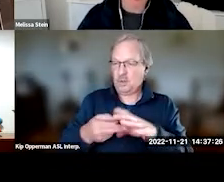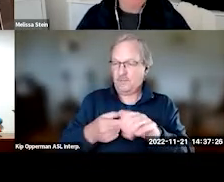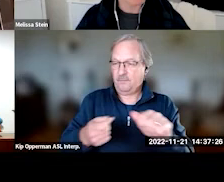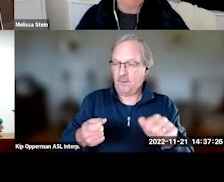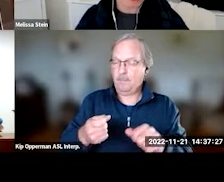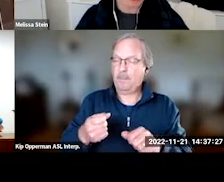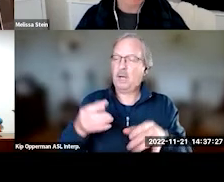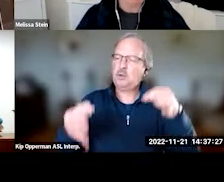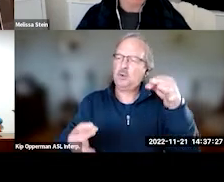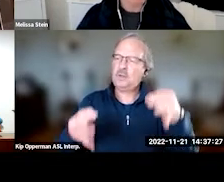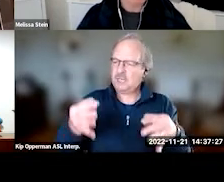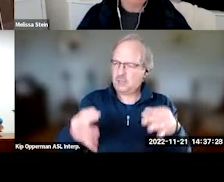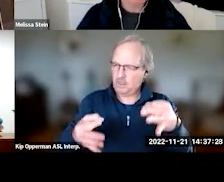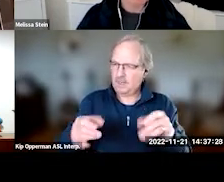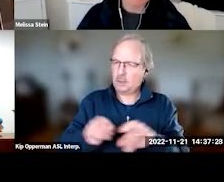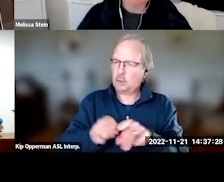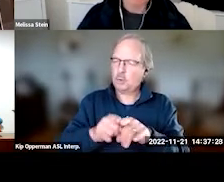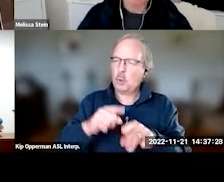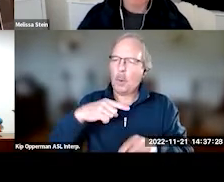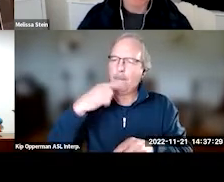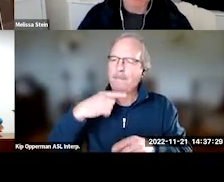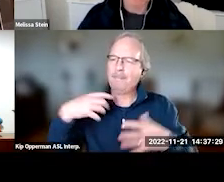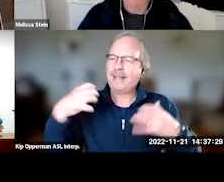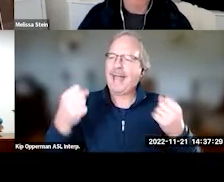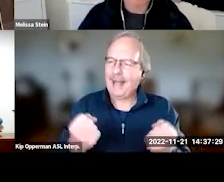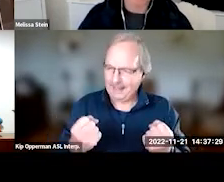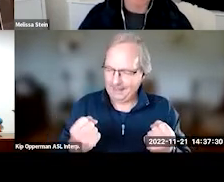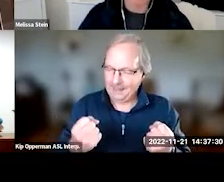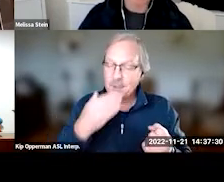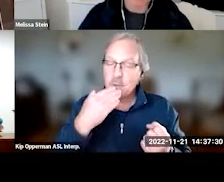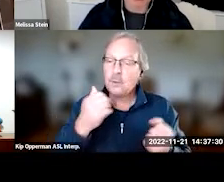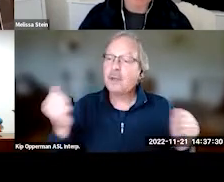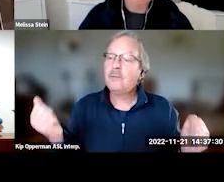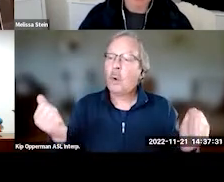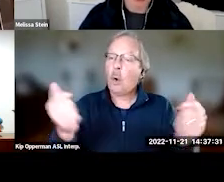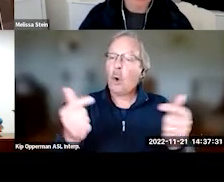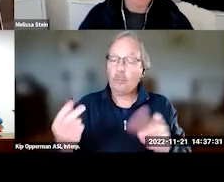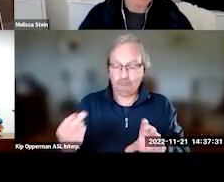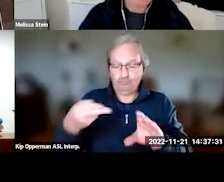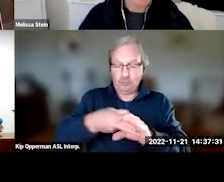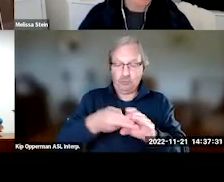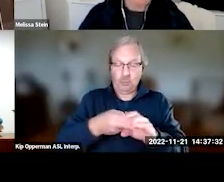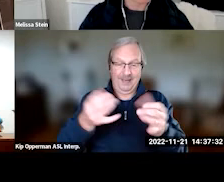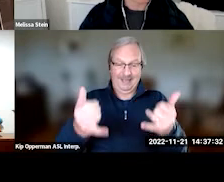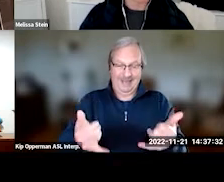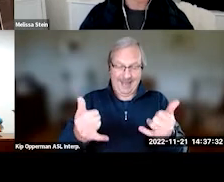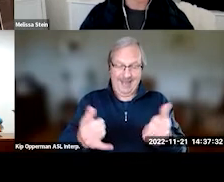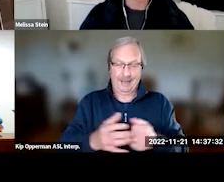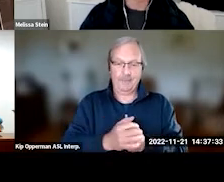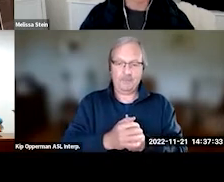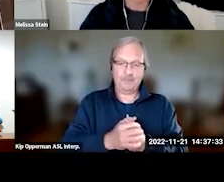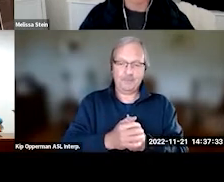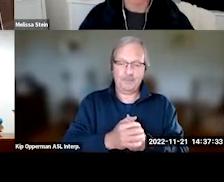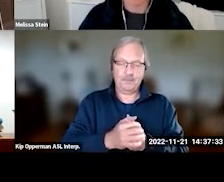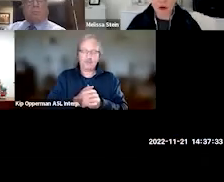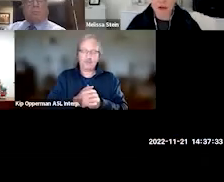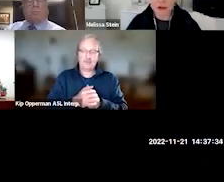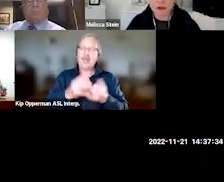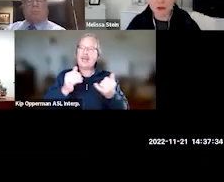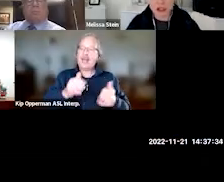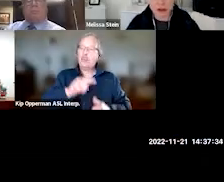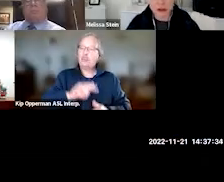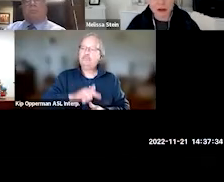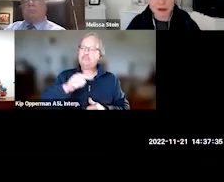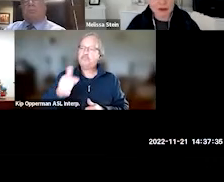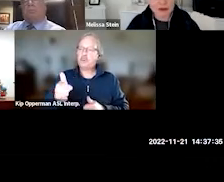judiciary as well as public health. So thank you so much to all of you for joining us today. And without further ado, I'm going to turn it over